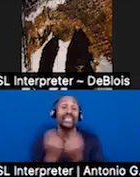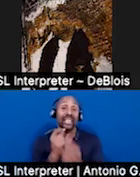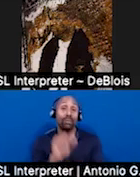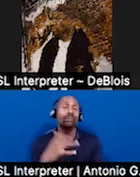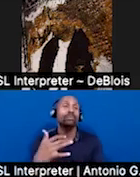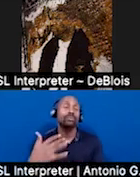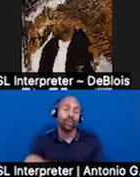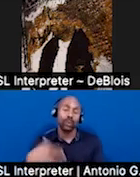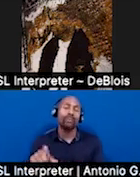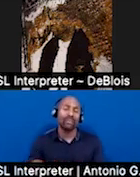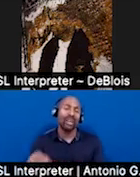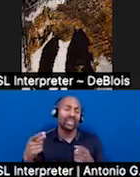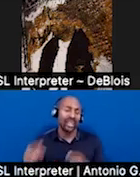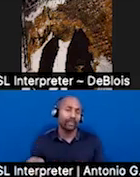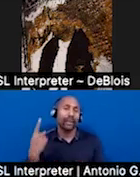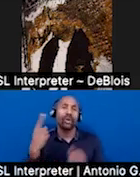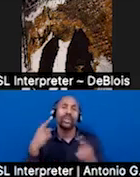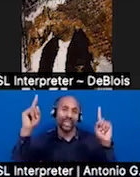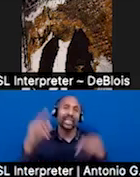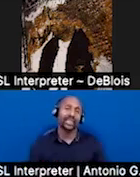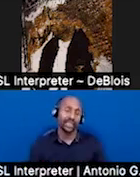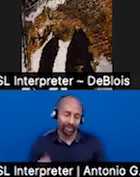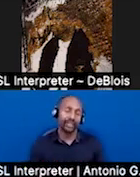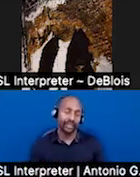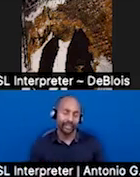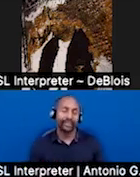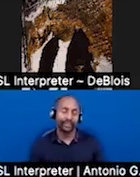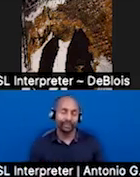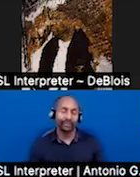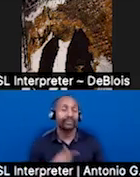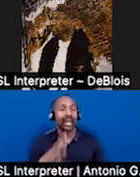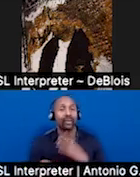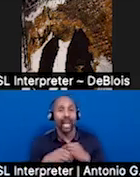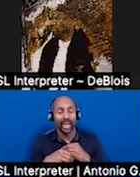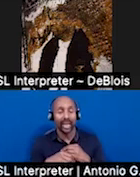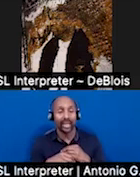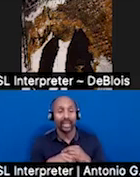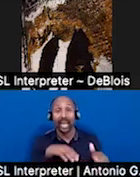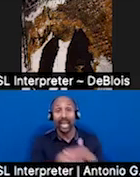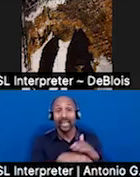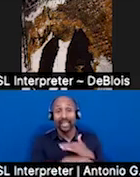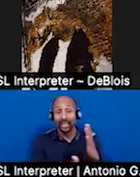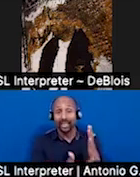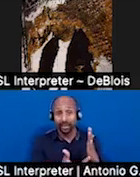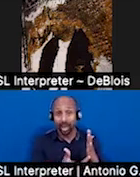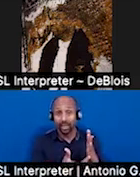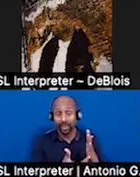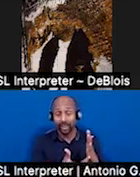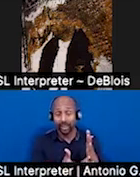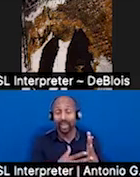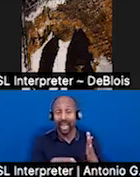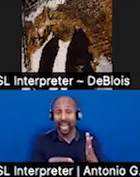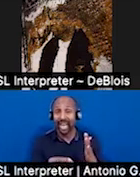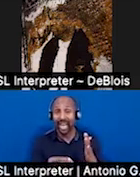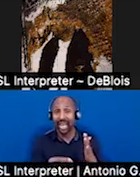successful. I also just want to add that, having access to the technology and the accessibility